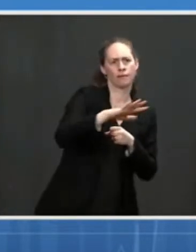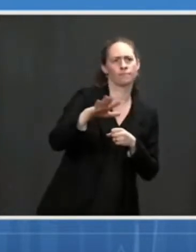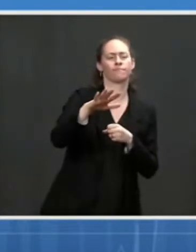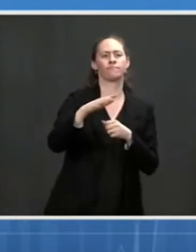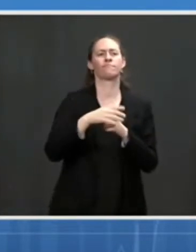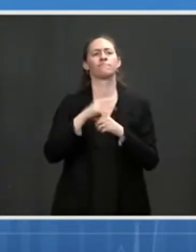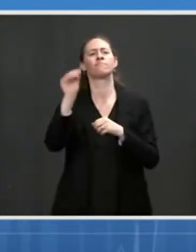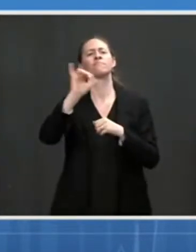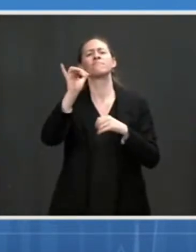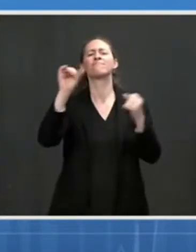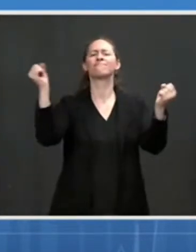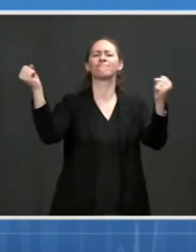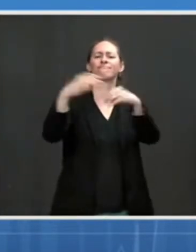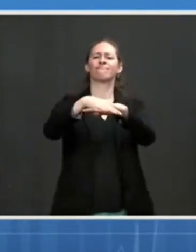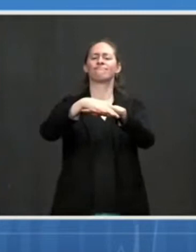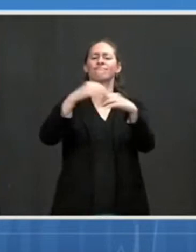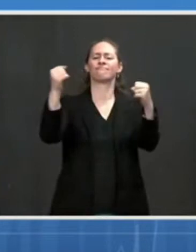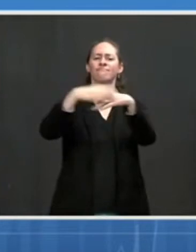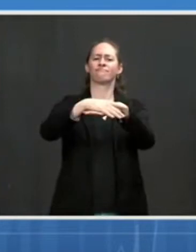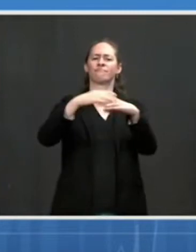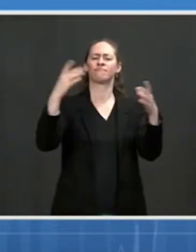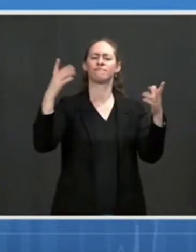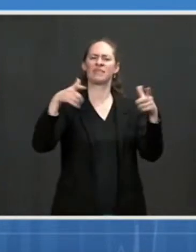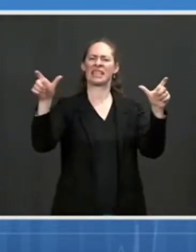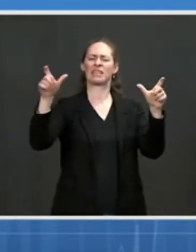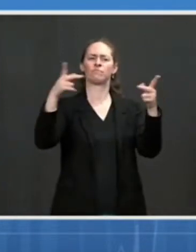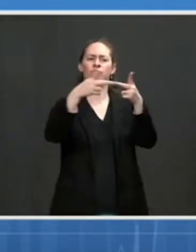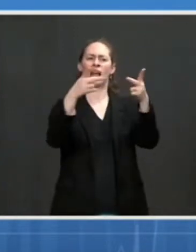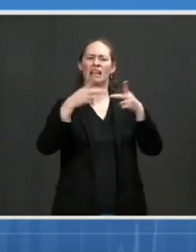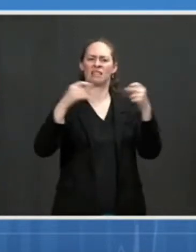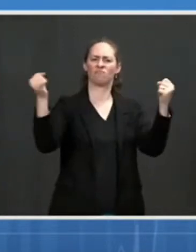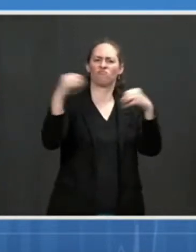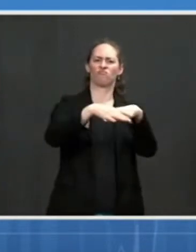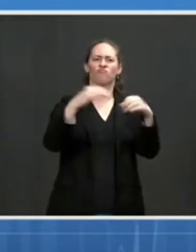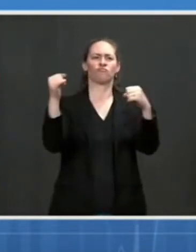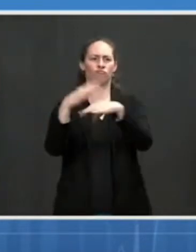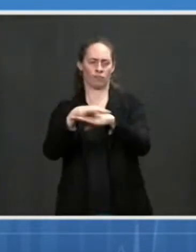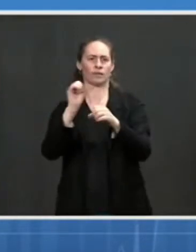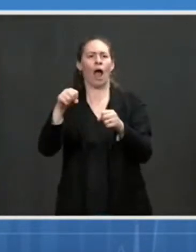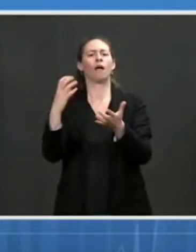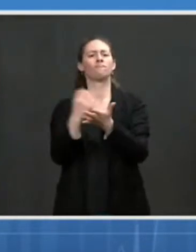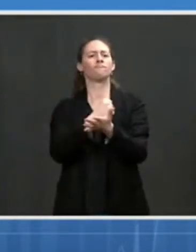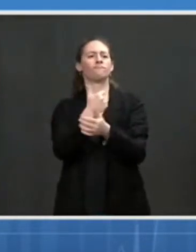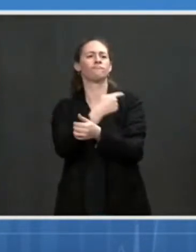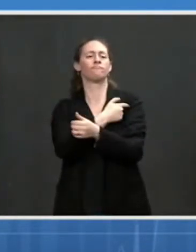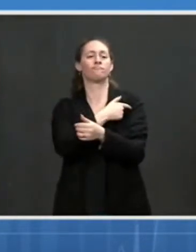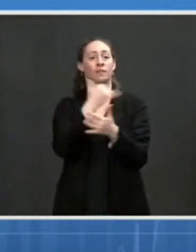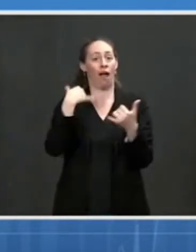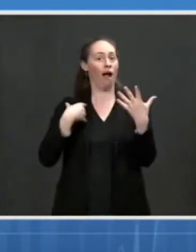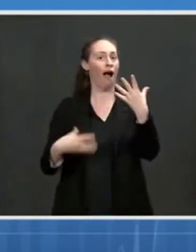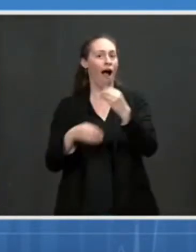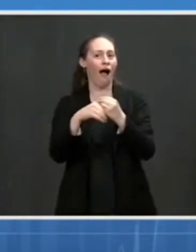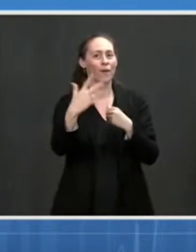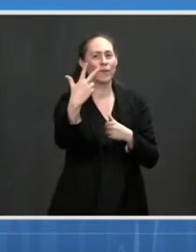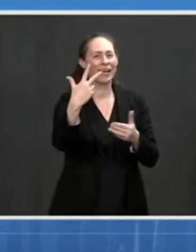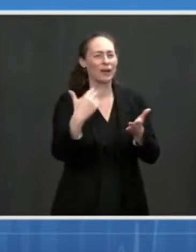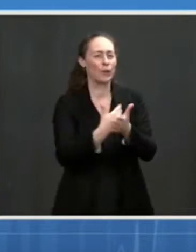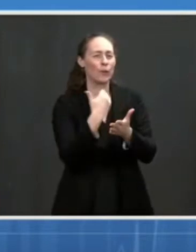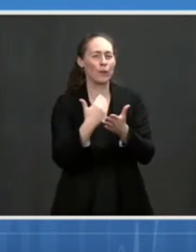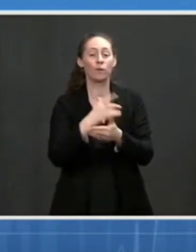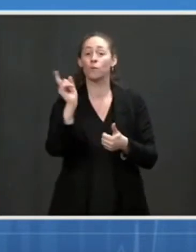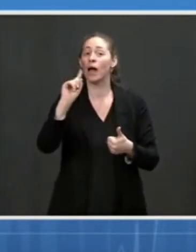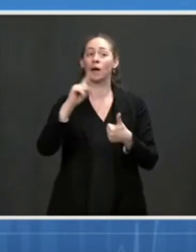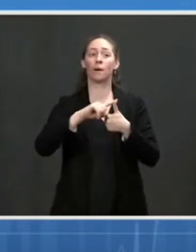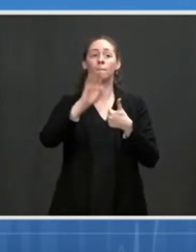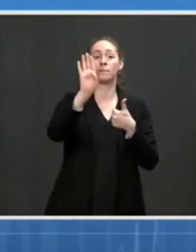including 3 new sites we're announcing today: in Boston, Massachusetts, Norfolk, Virginia, and Newark, New